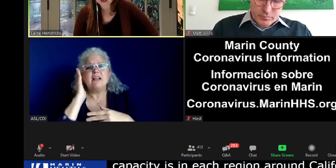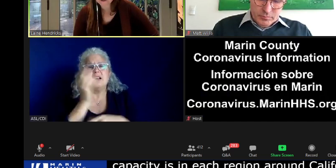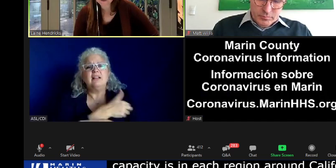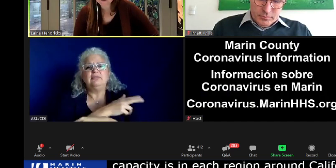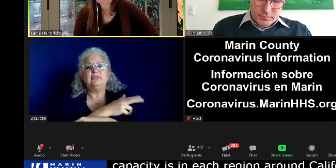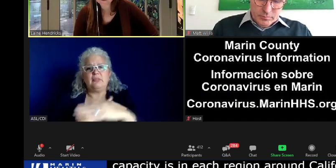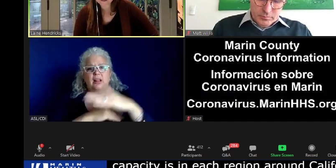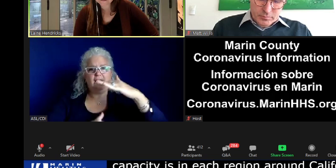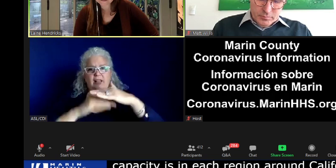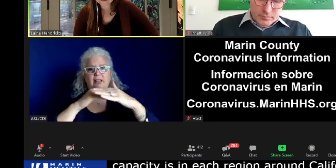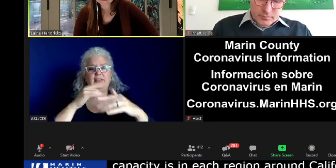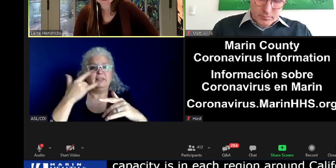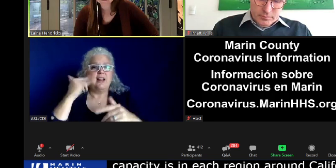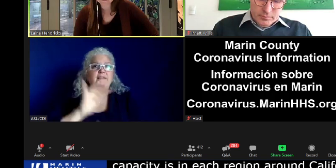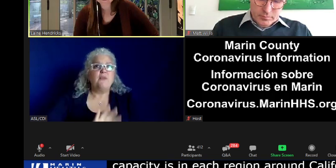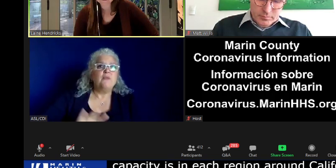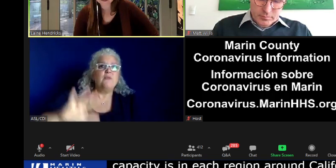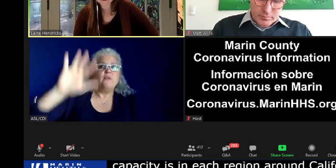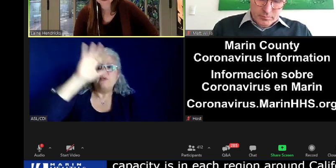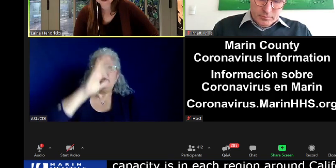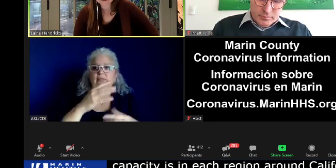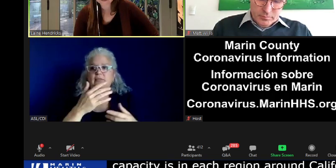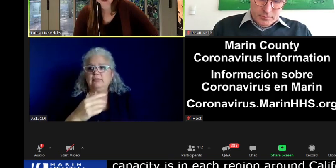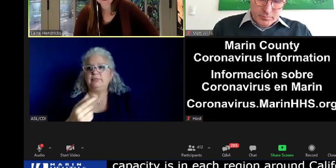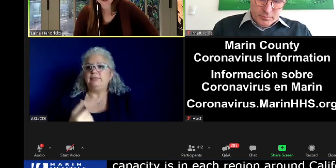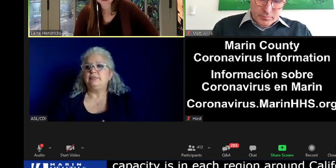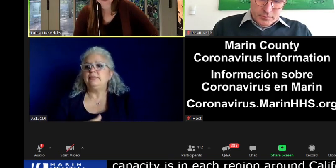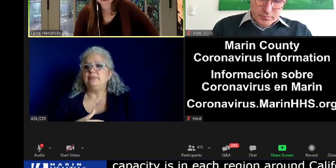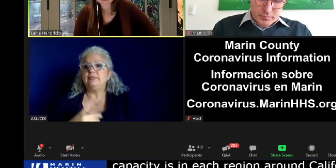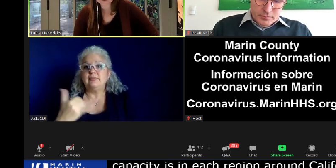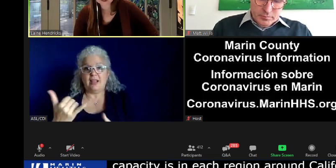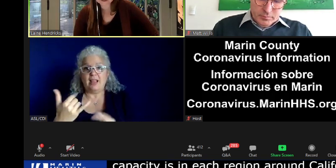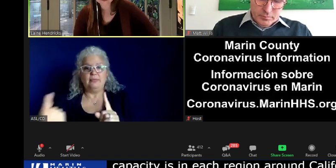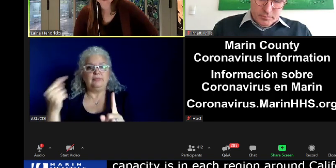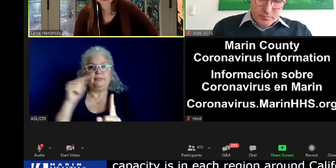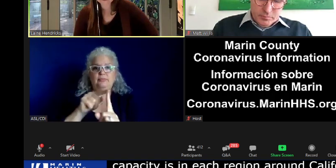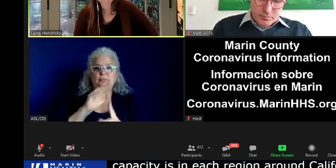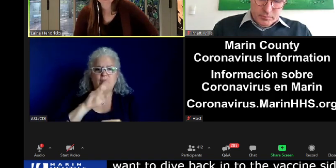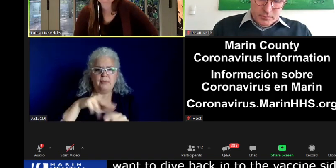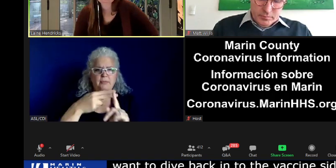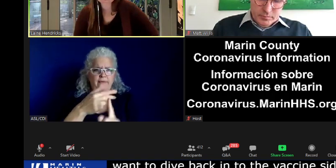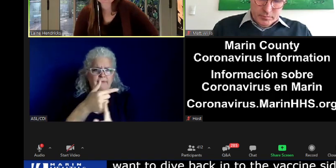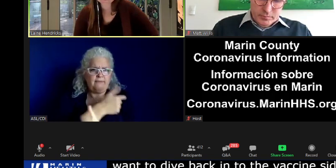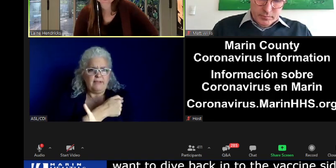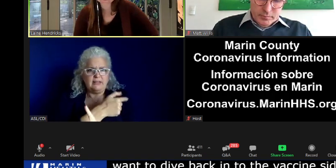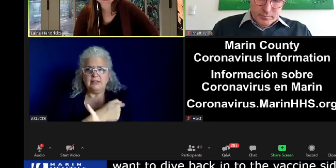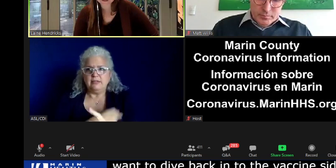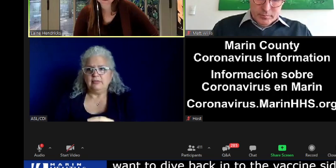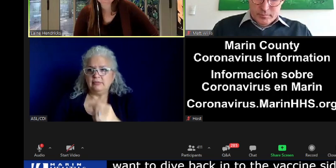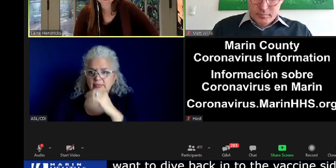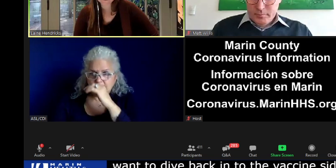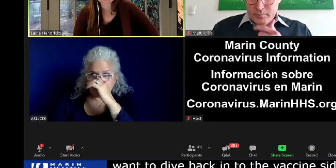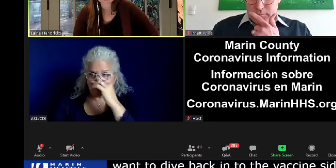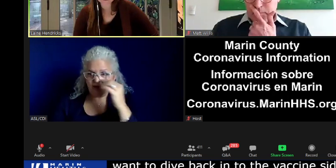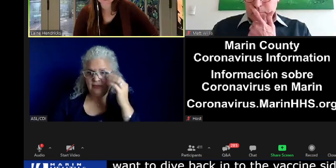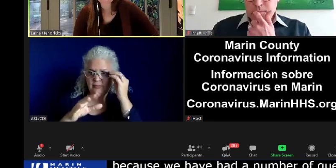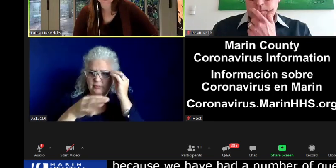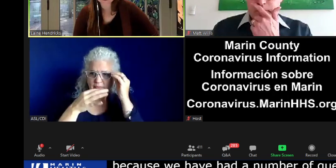into the vaccine side of things, because we have had a number of questions. I know we just have a couple minutes